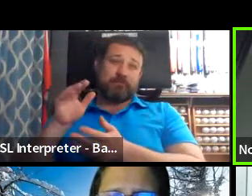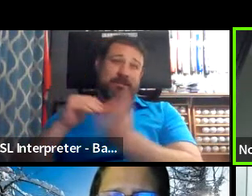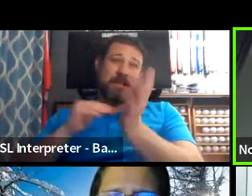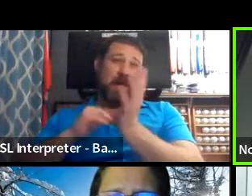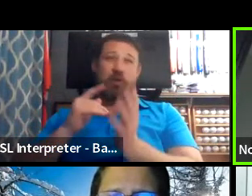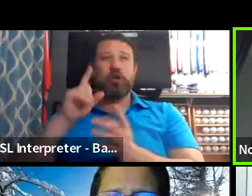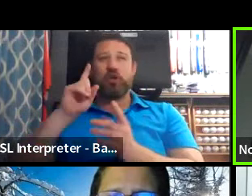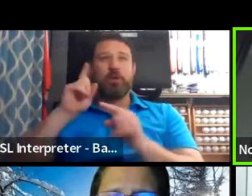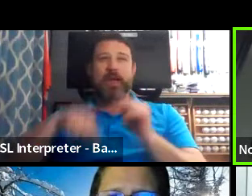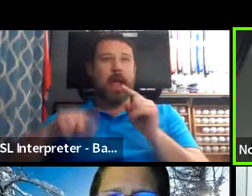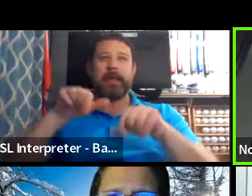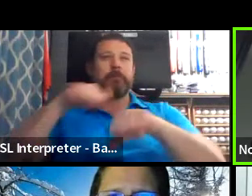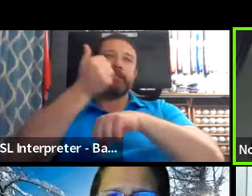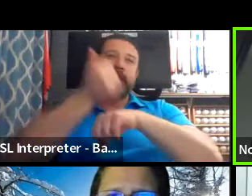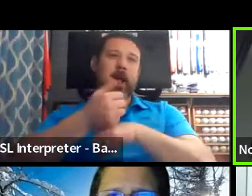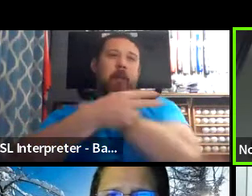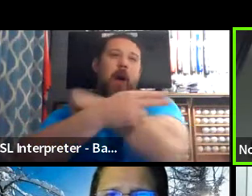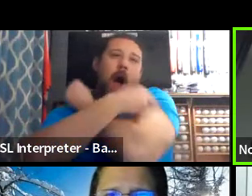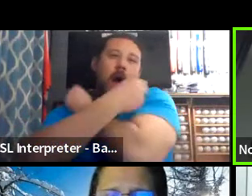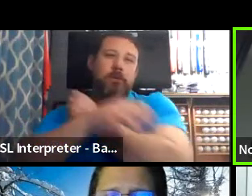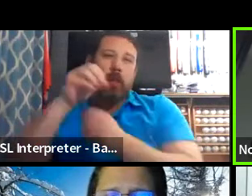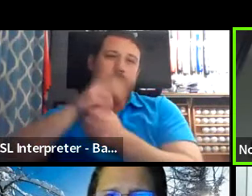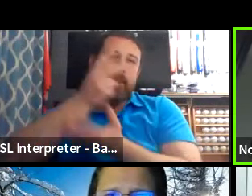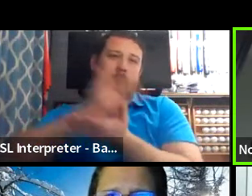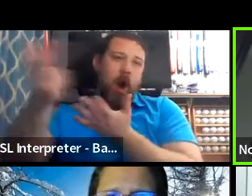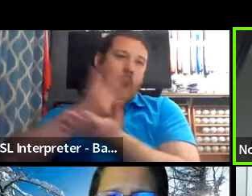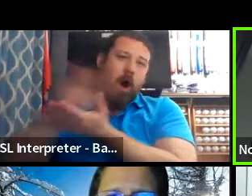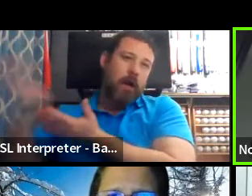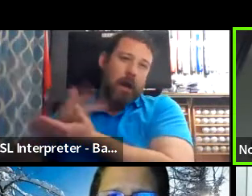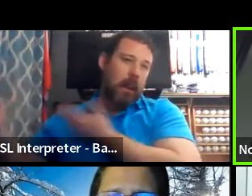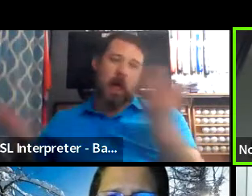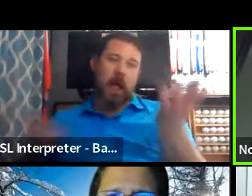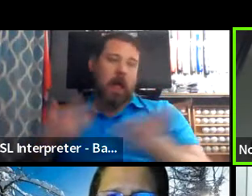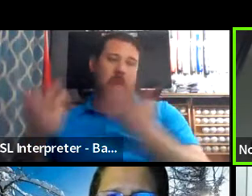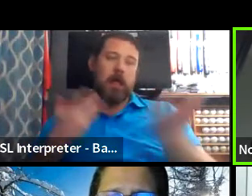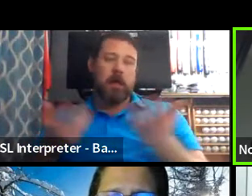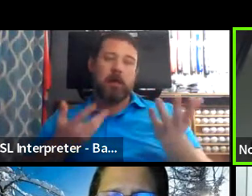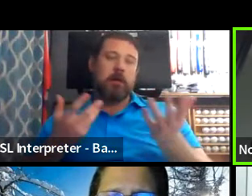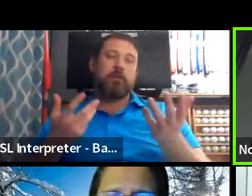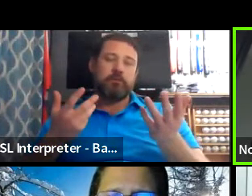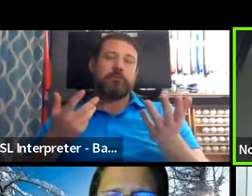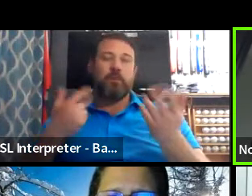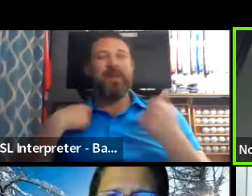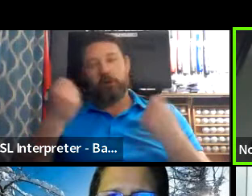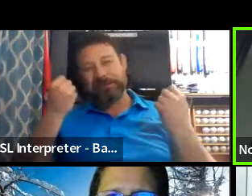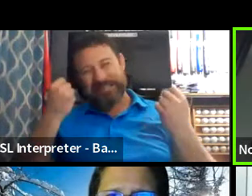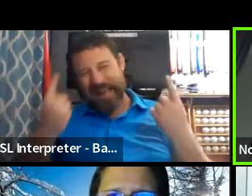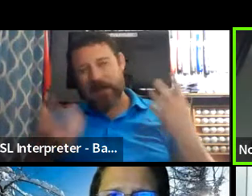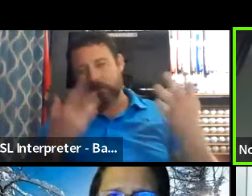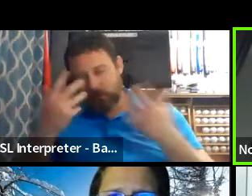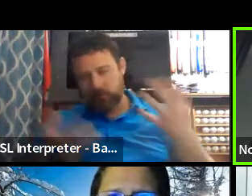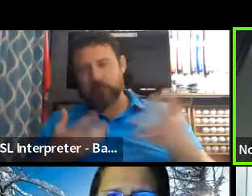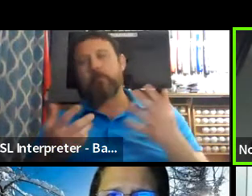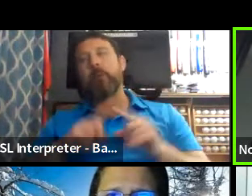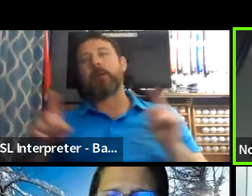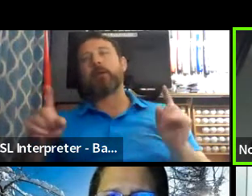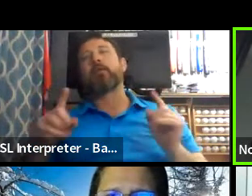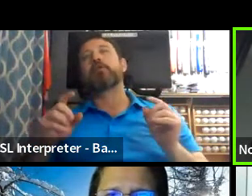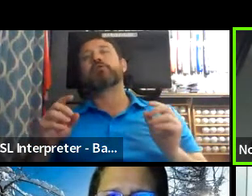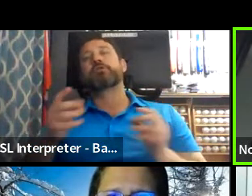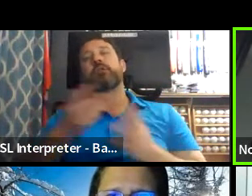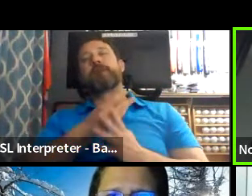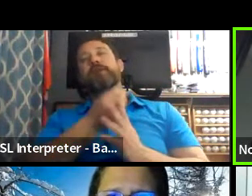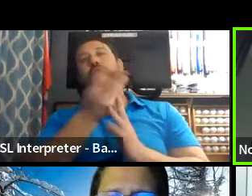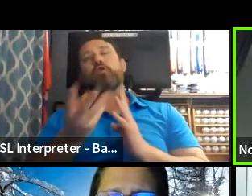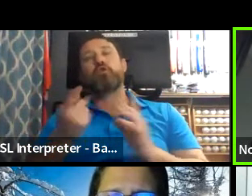keep setting up hospitals in the parking lot. Like, you know, just there's certain things that, and I think we get that. I guess there was a couple points I wanted to make